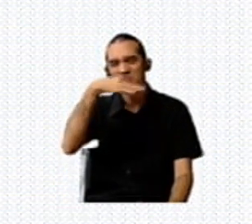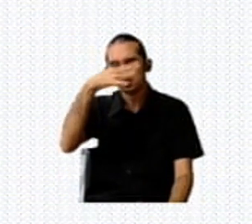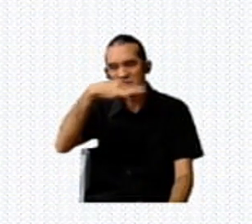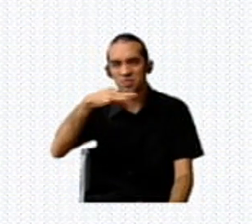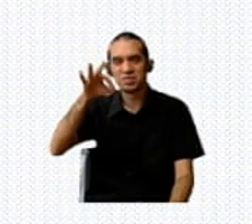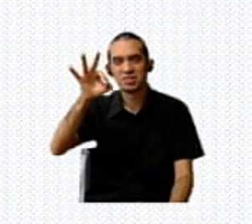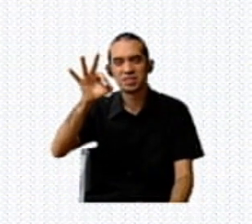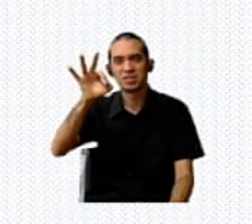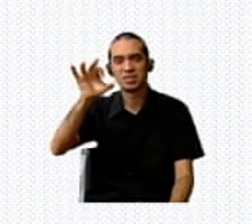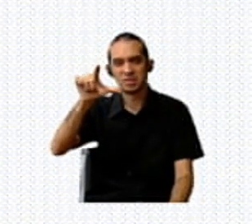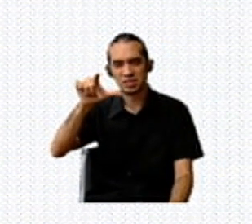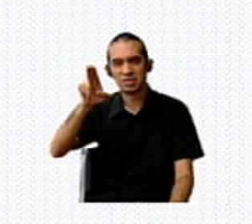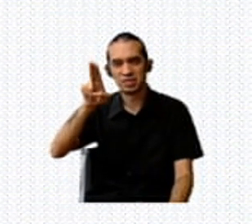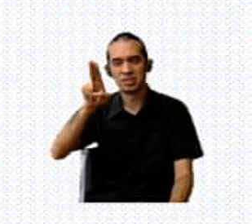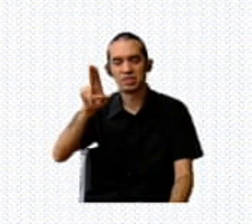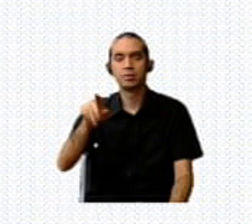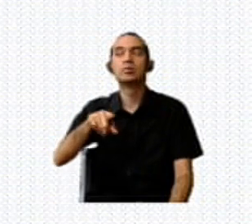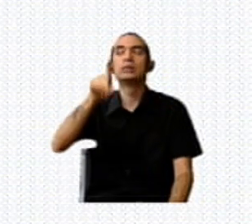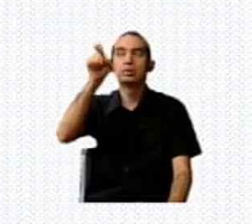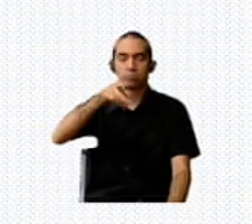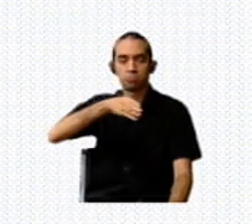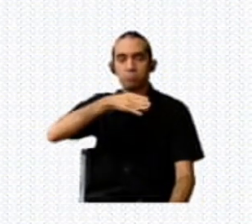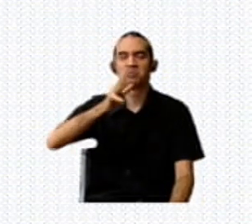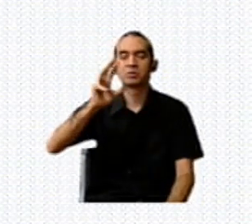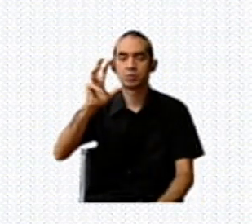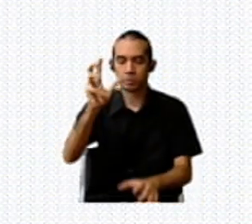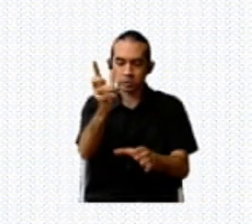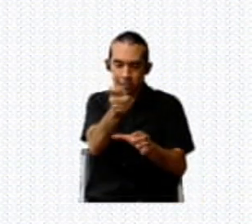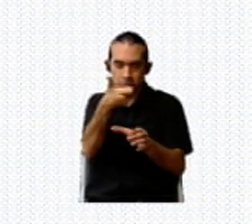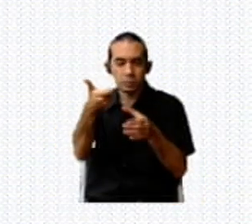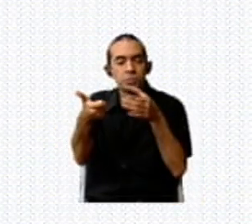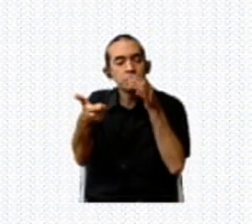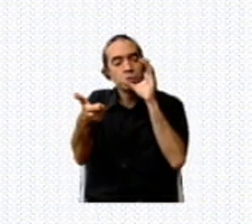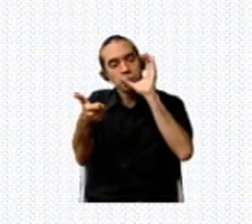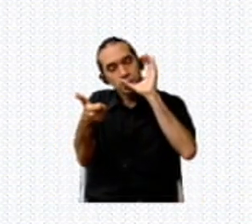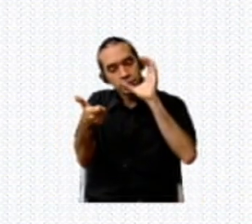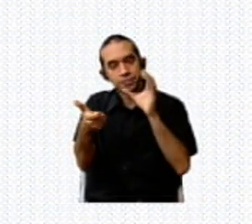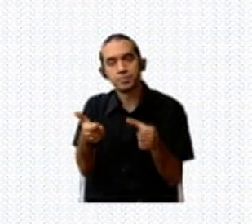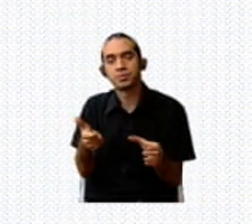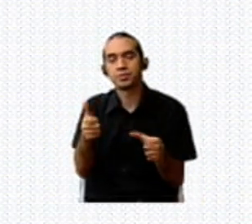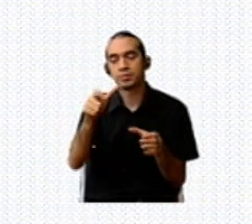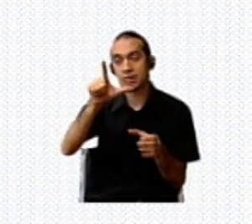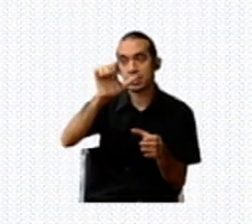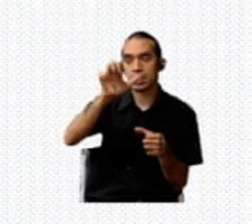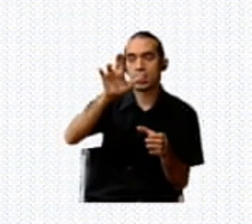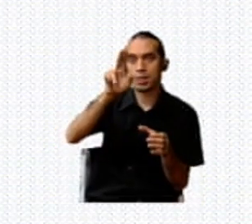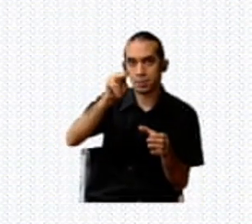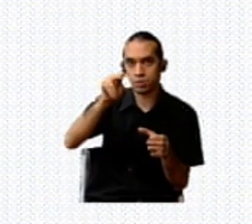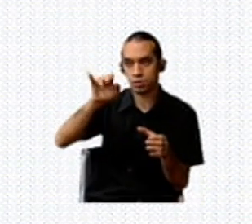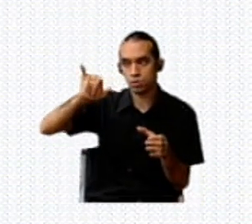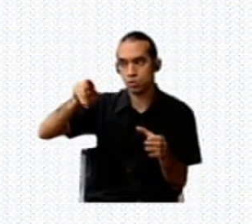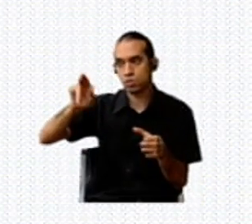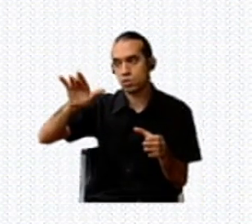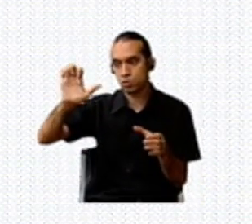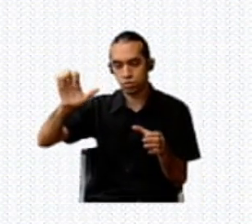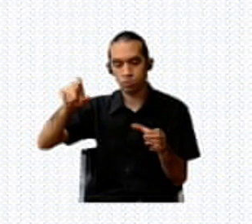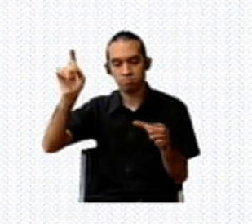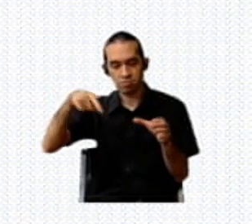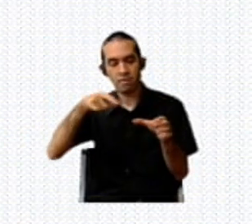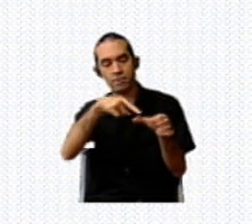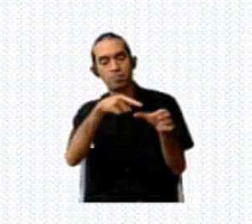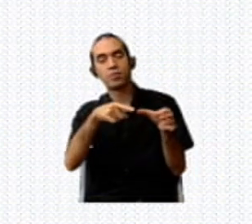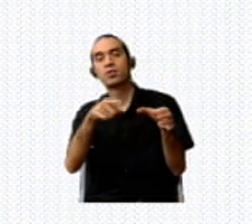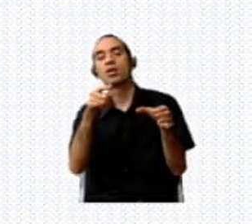Okay, well, you should drink lemon juice, Charlie. So, if you have the flu, you should